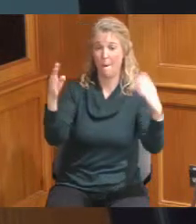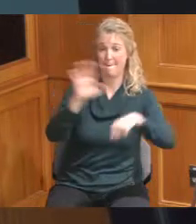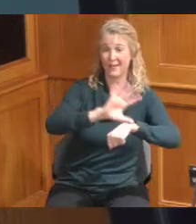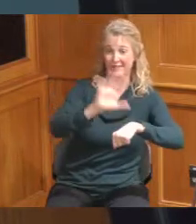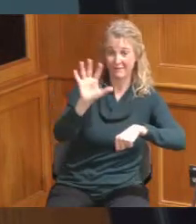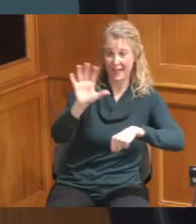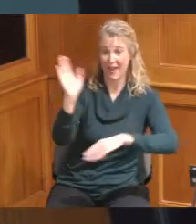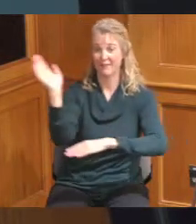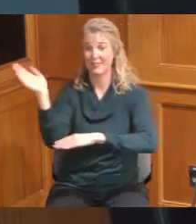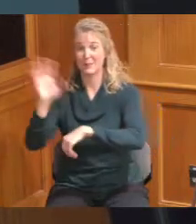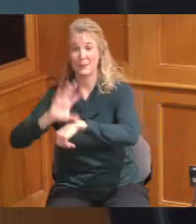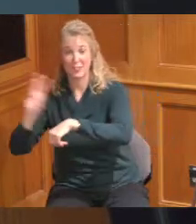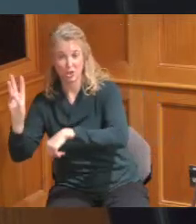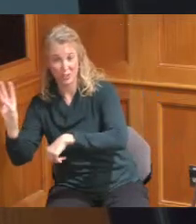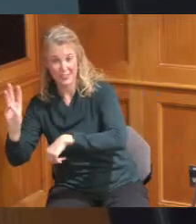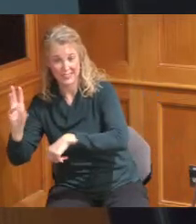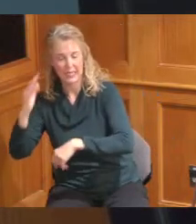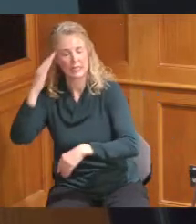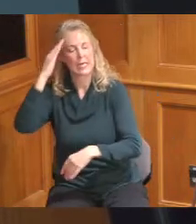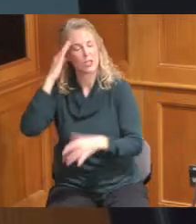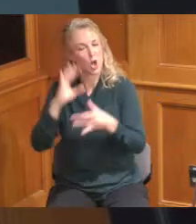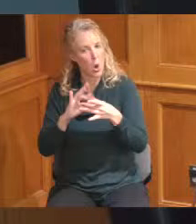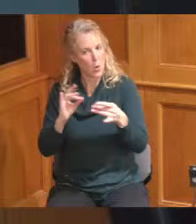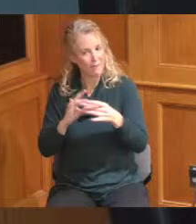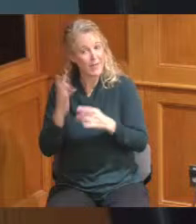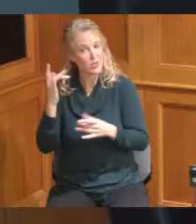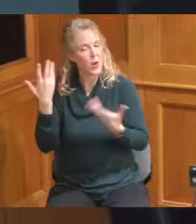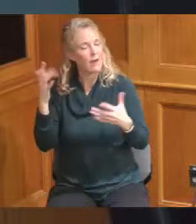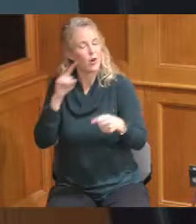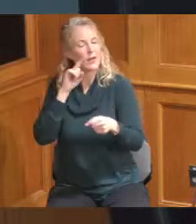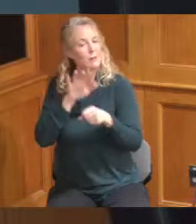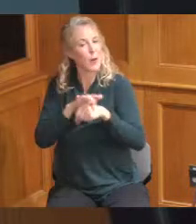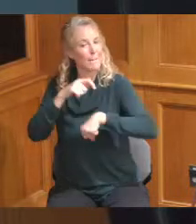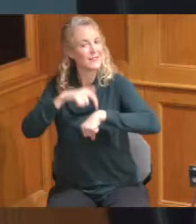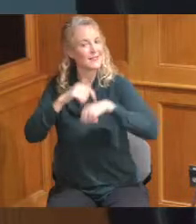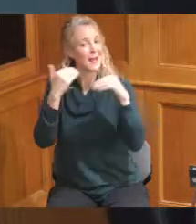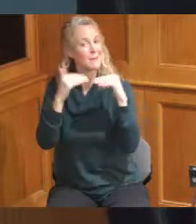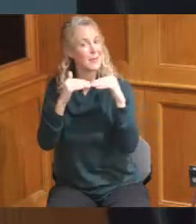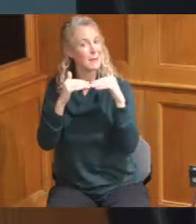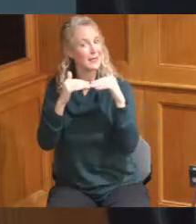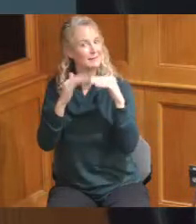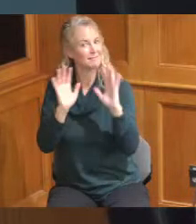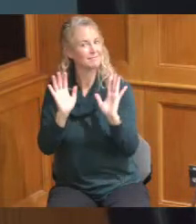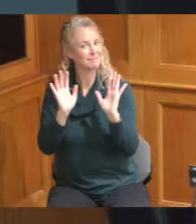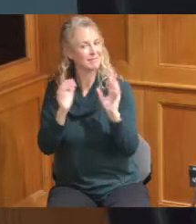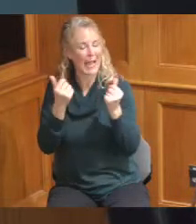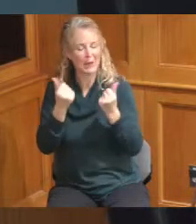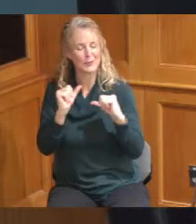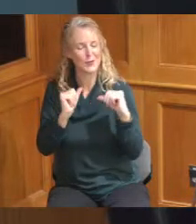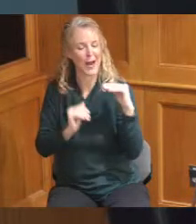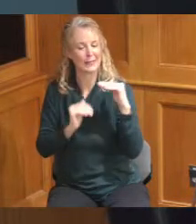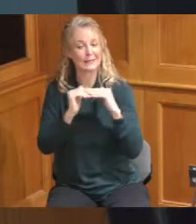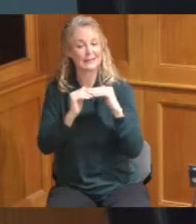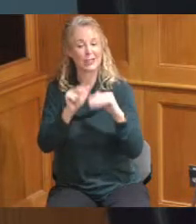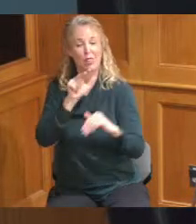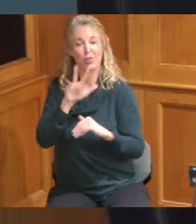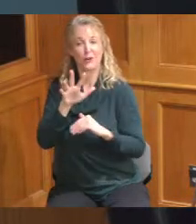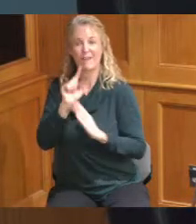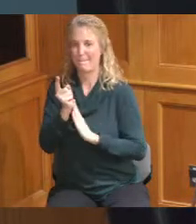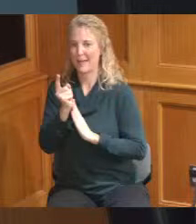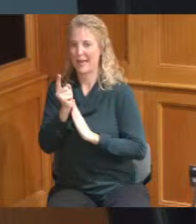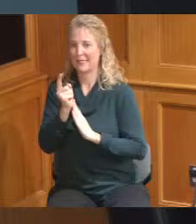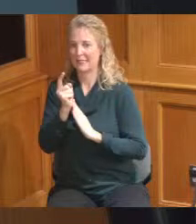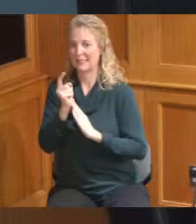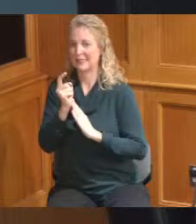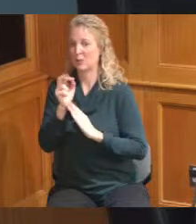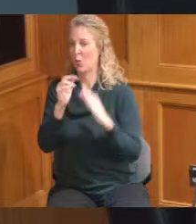is at 6. I know I've mentioned this because I promised a time frame. Related to the state of the county, and I'll try to stick to it. 35 minutes or